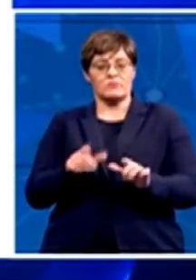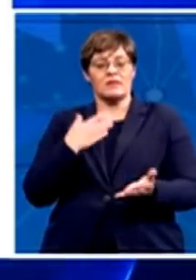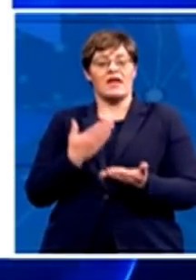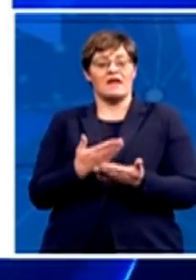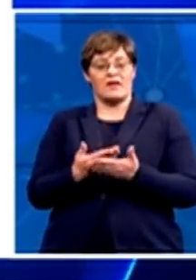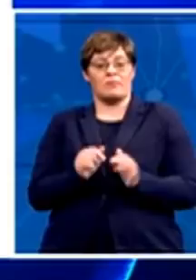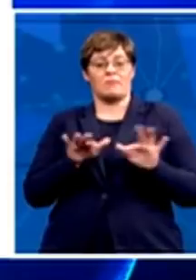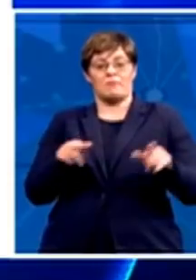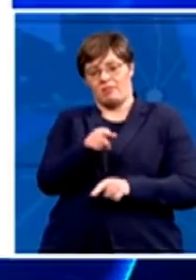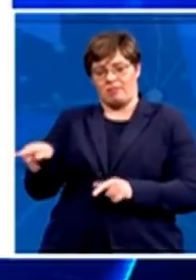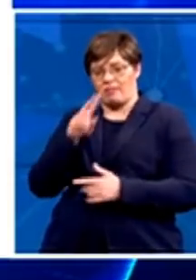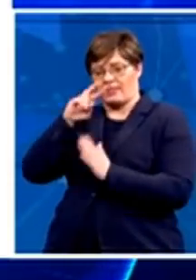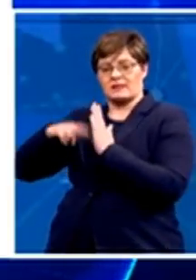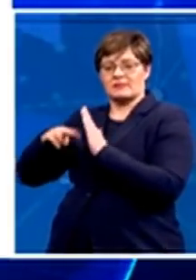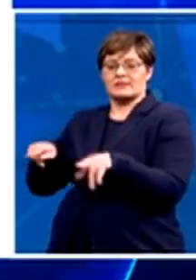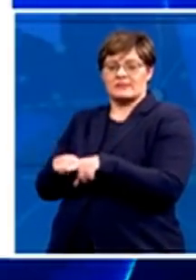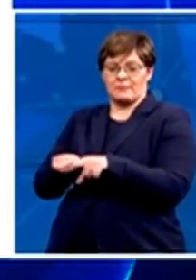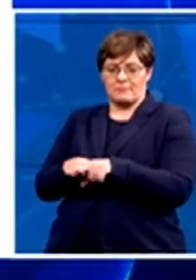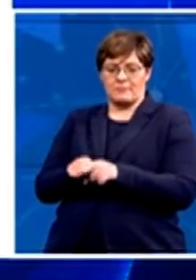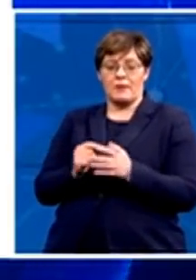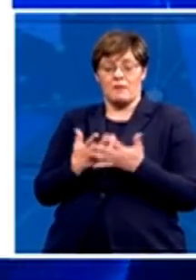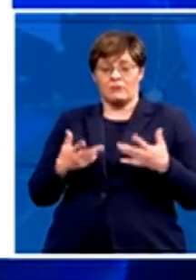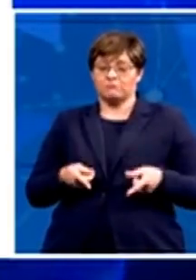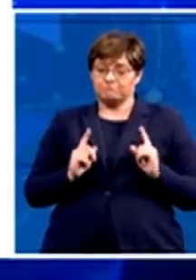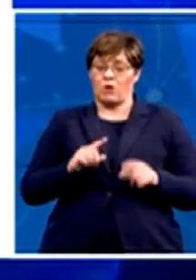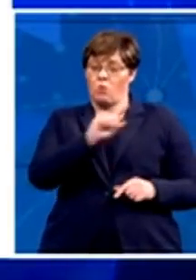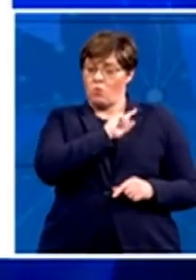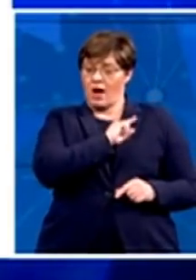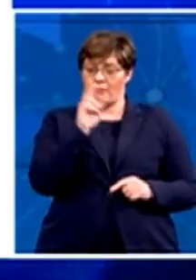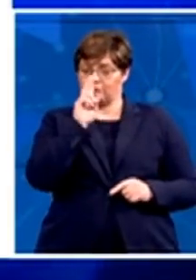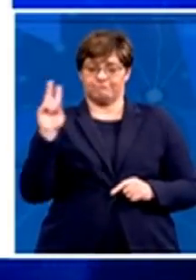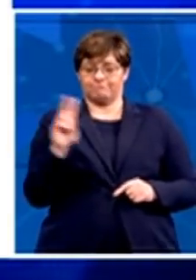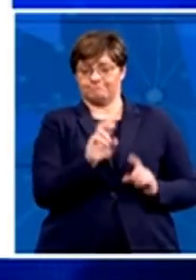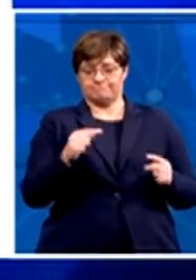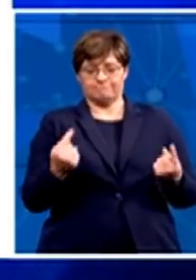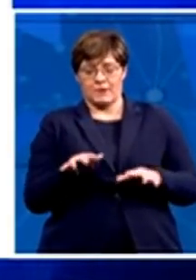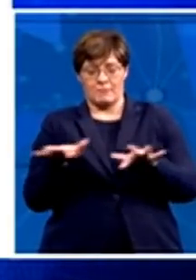very strong reasons in law as to why those documents are legally privileged.